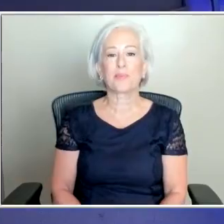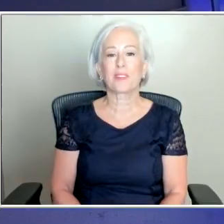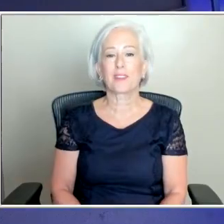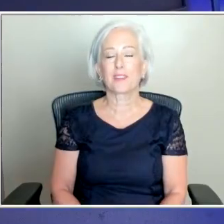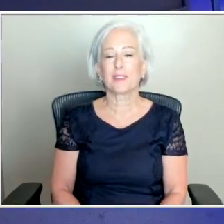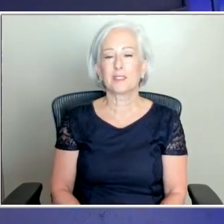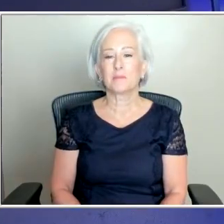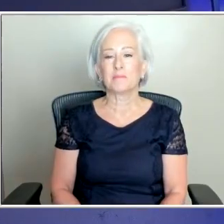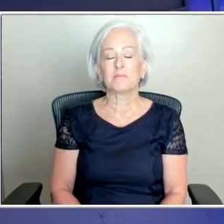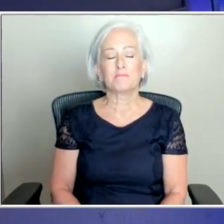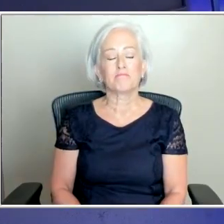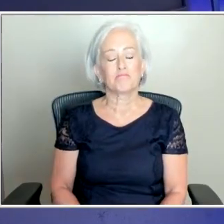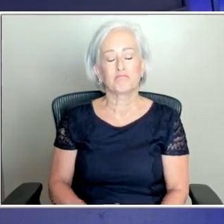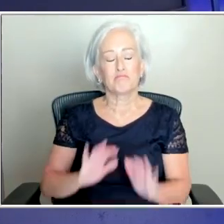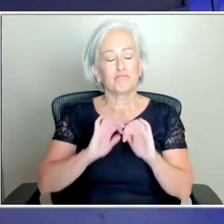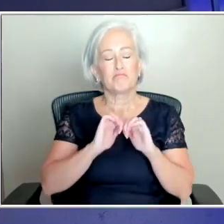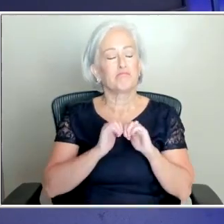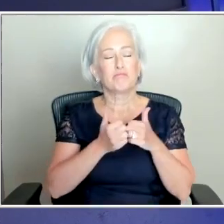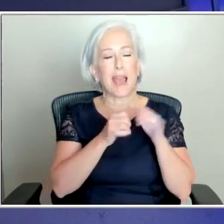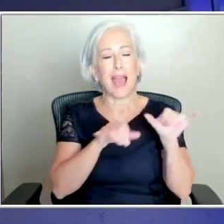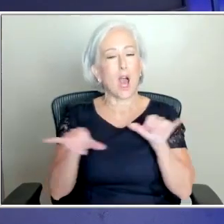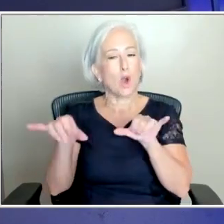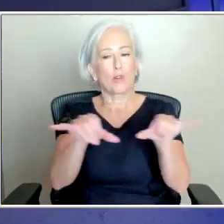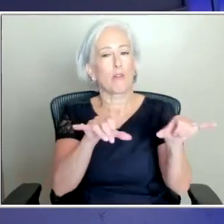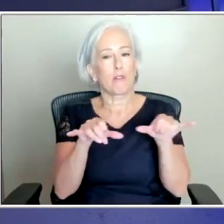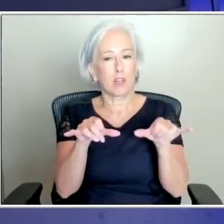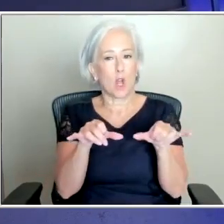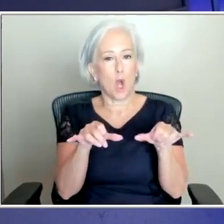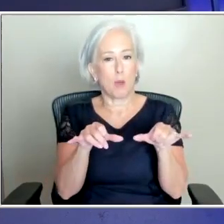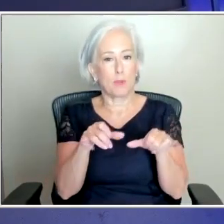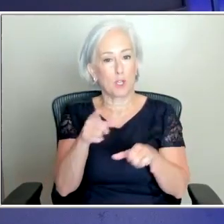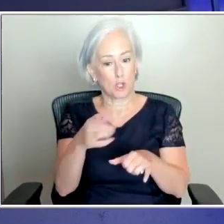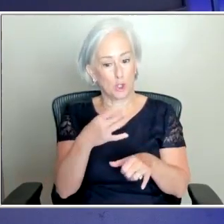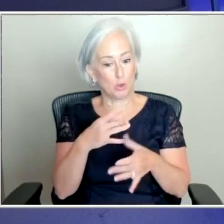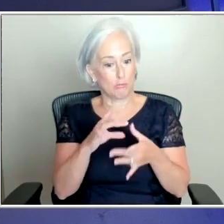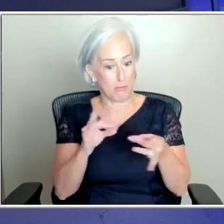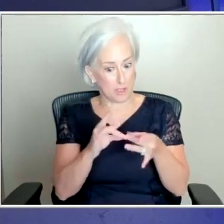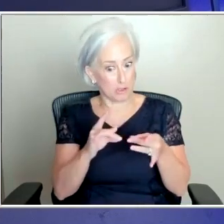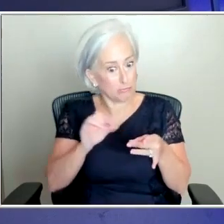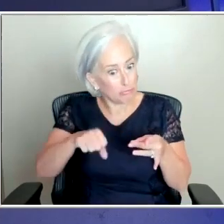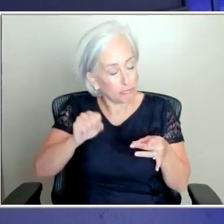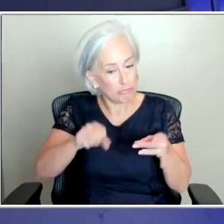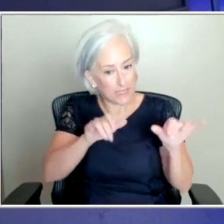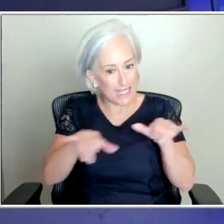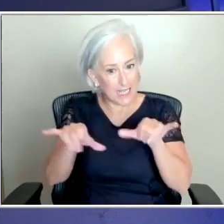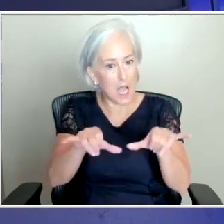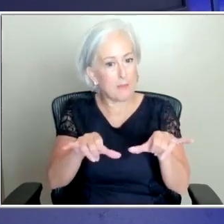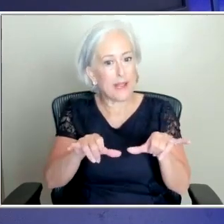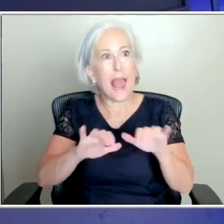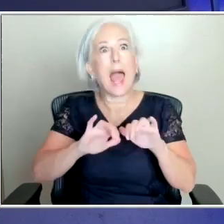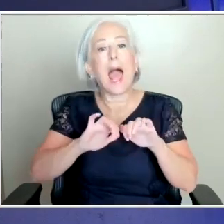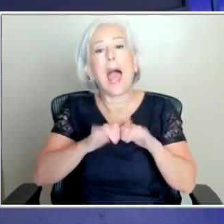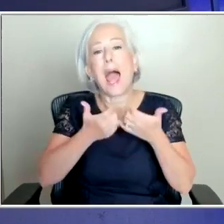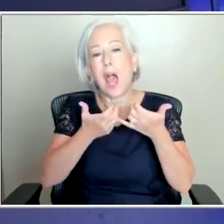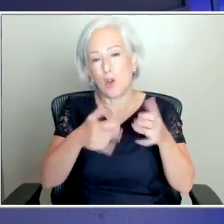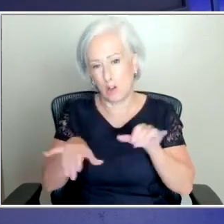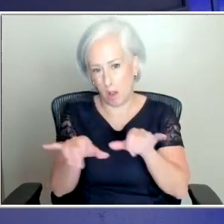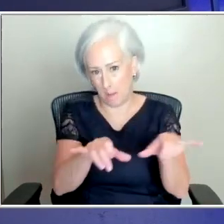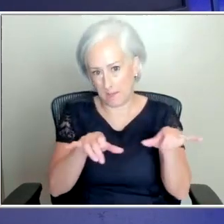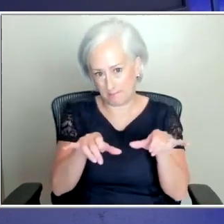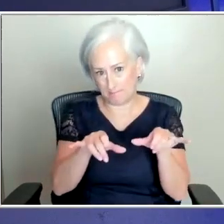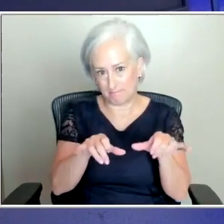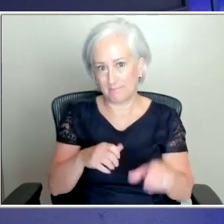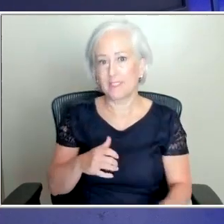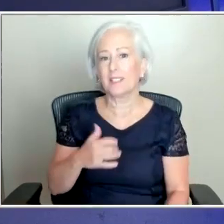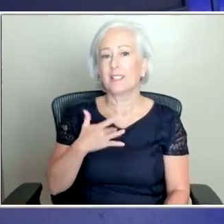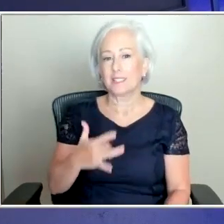So how common is it? You know, Doc, you said it was common. When we say common, how common? I mean, it's estimated that about